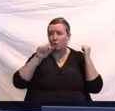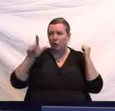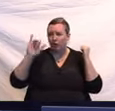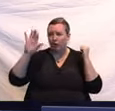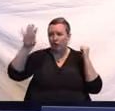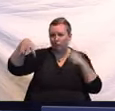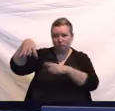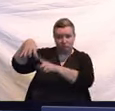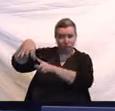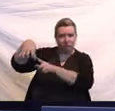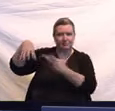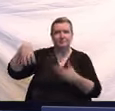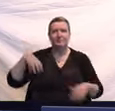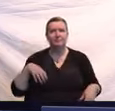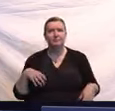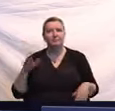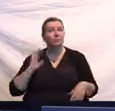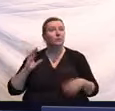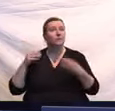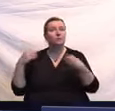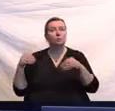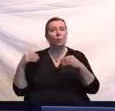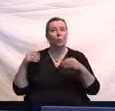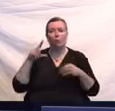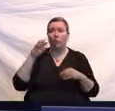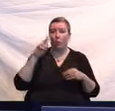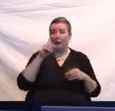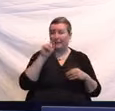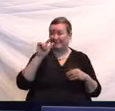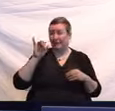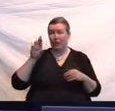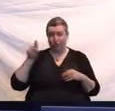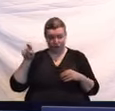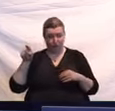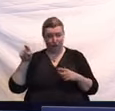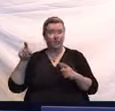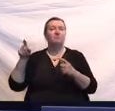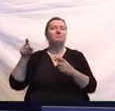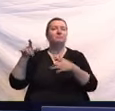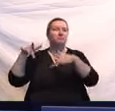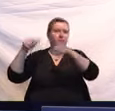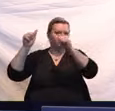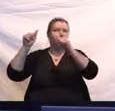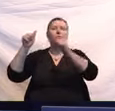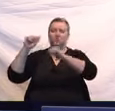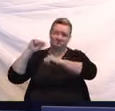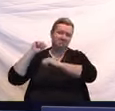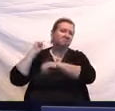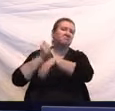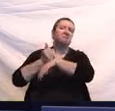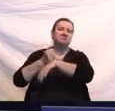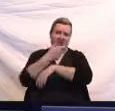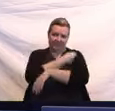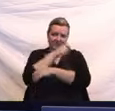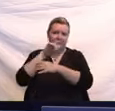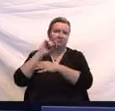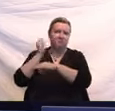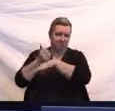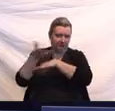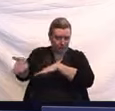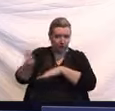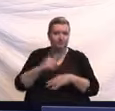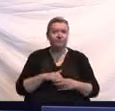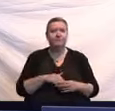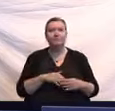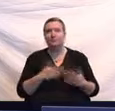and Taylor store. While great progress has been made in the vaccination effort, COVID-19 is still with